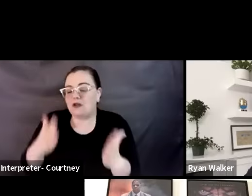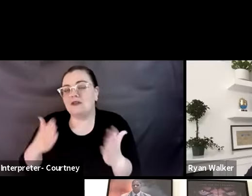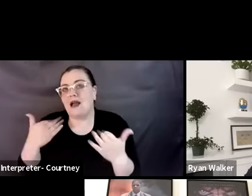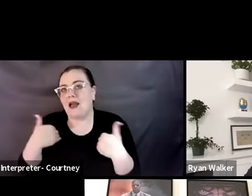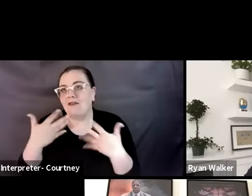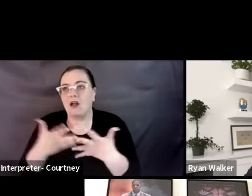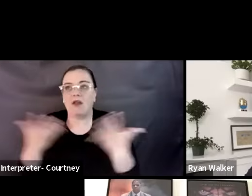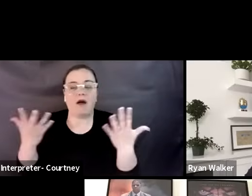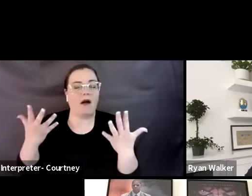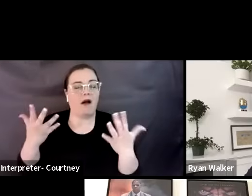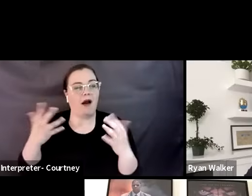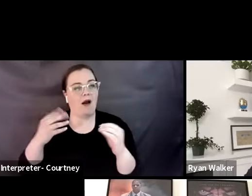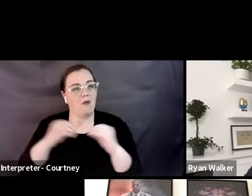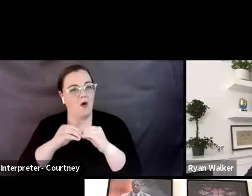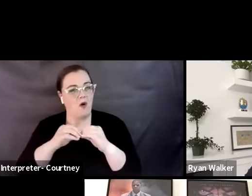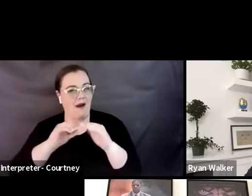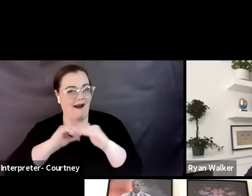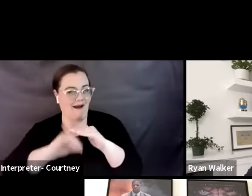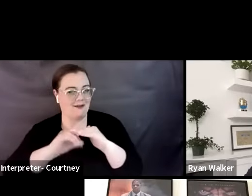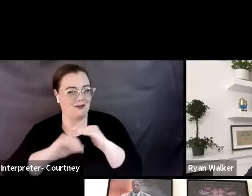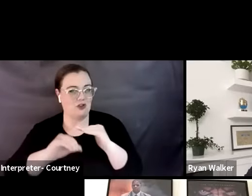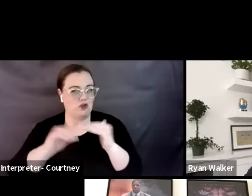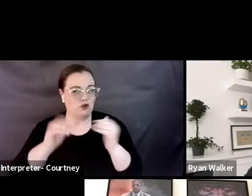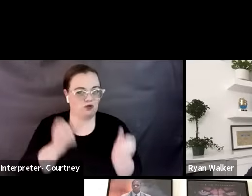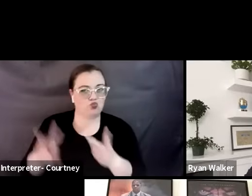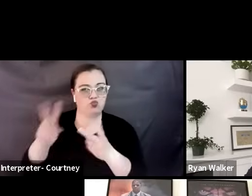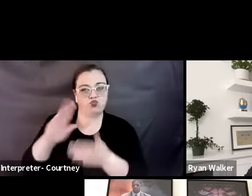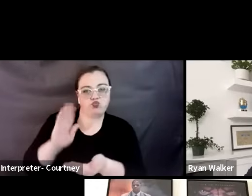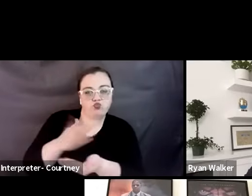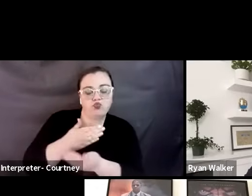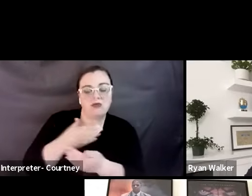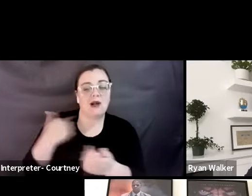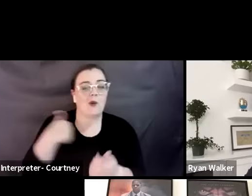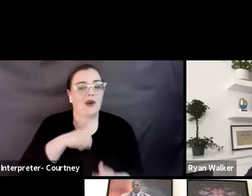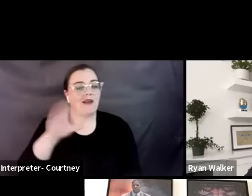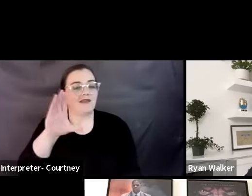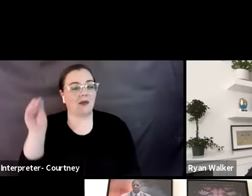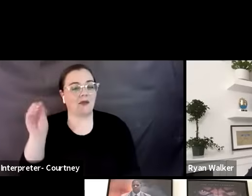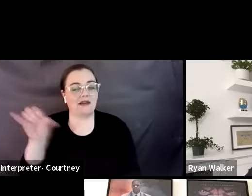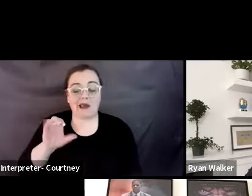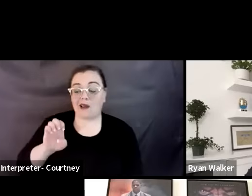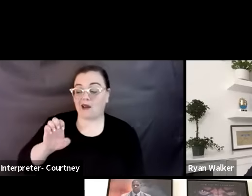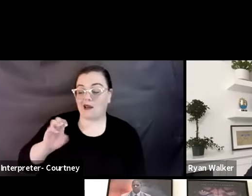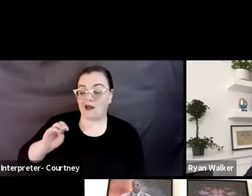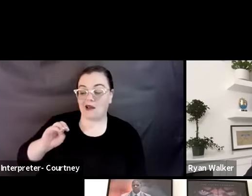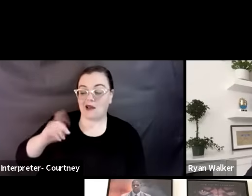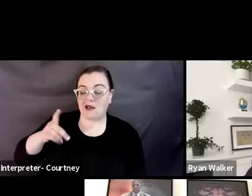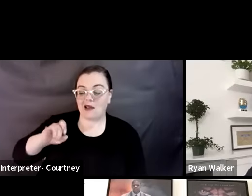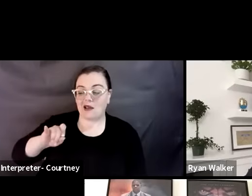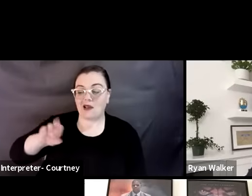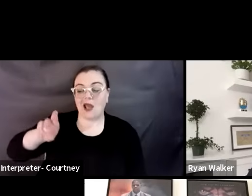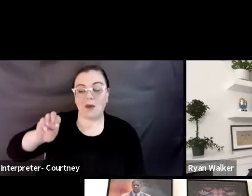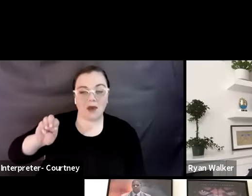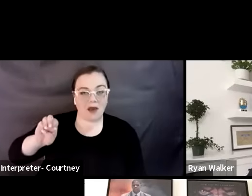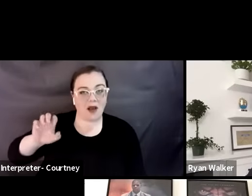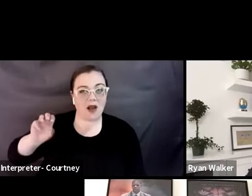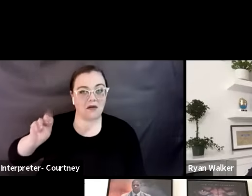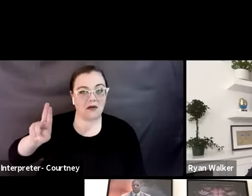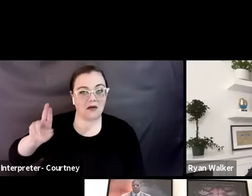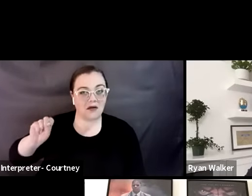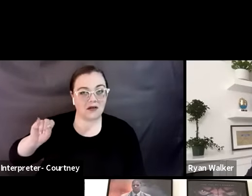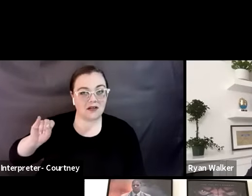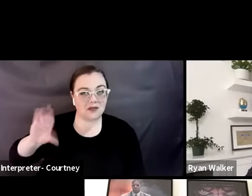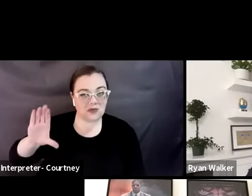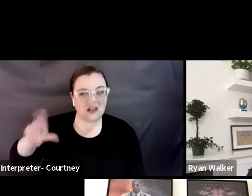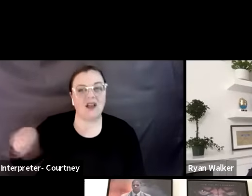independently putting their stuff up. So we have companies like Empire Music, which you can go through, that has